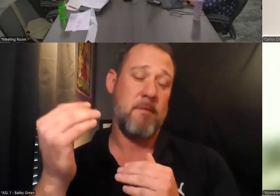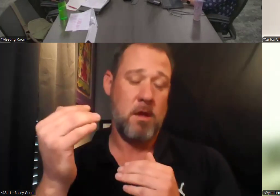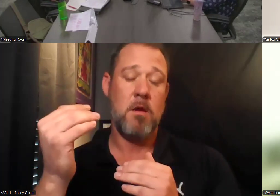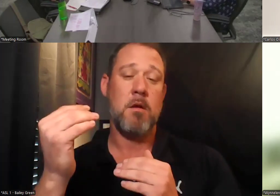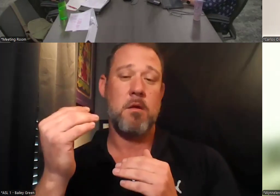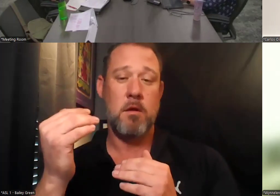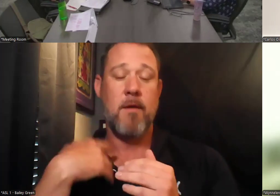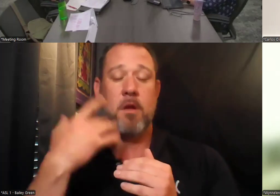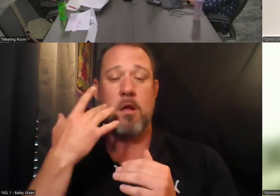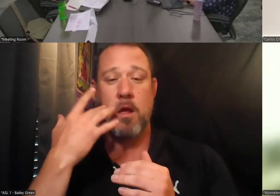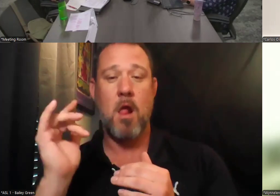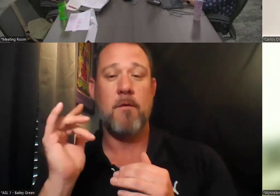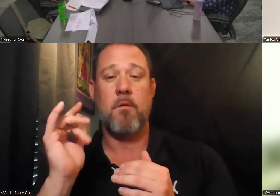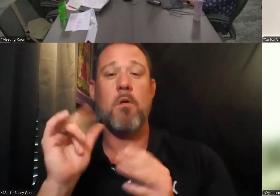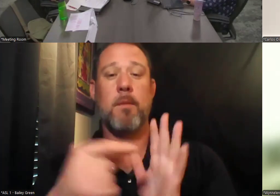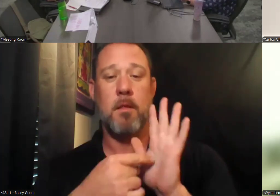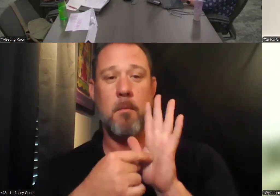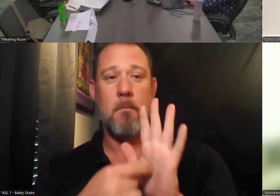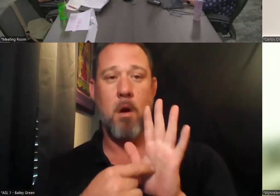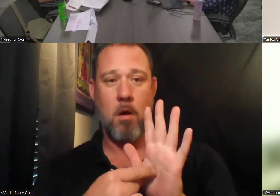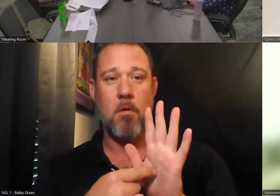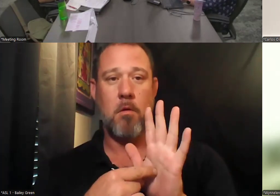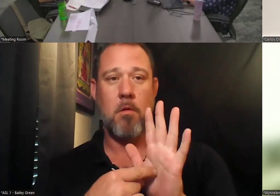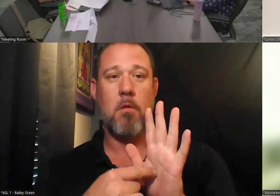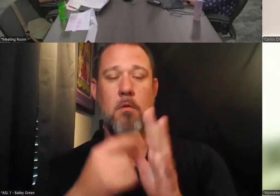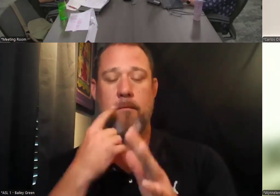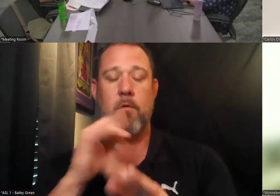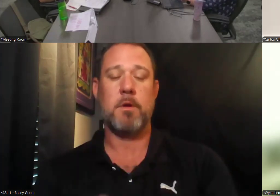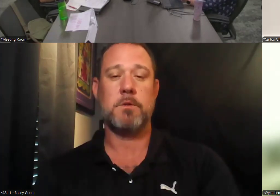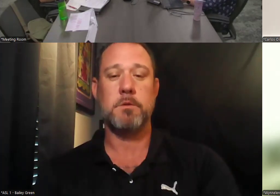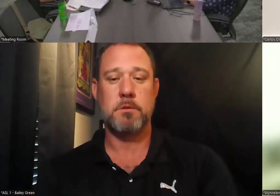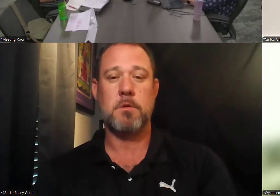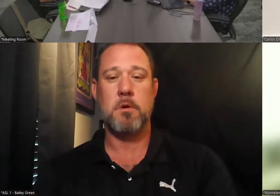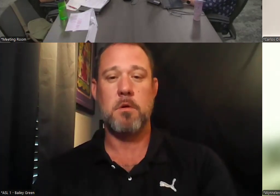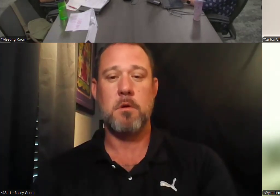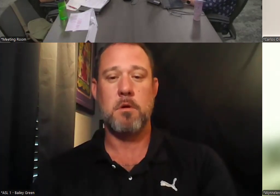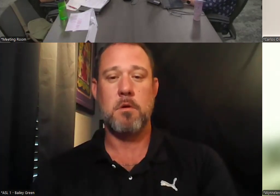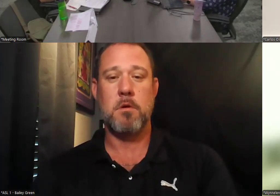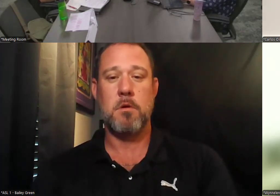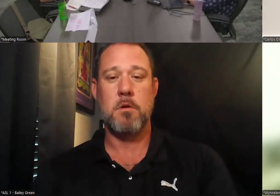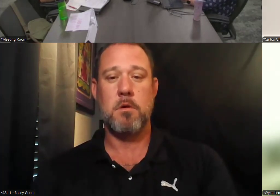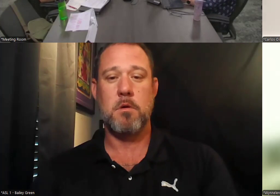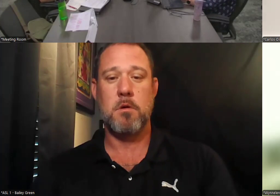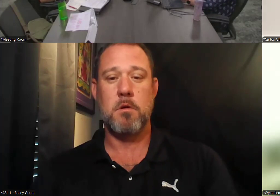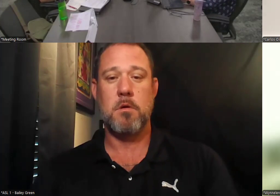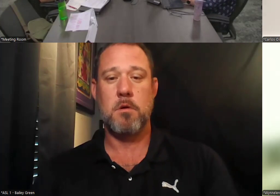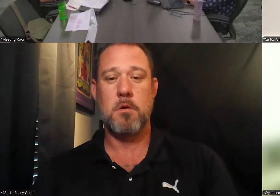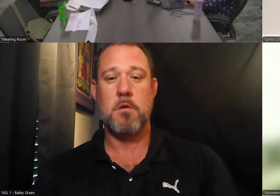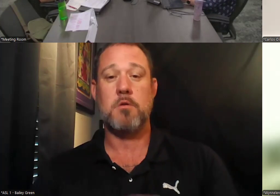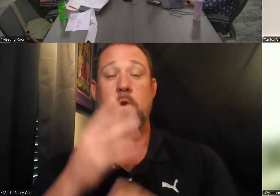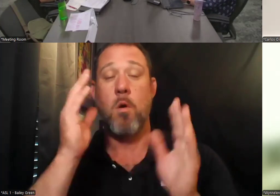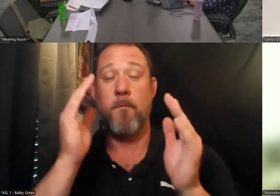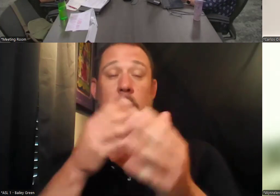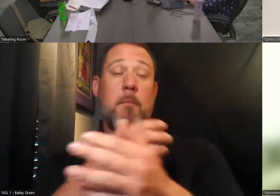having California be the model for this, hopefully with the power and the skills